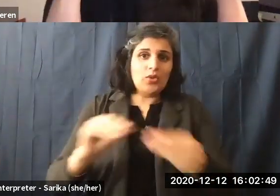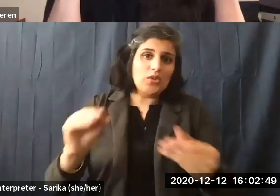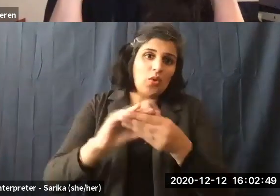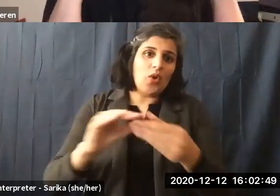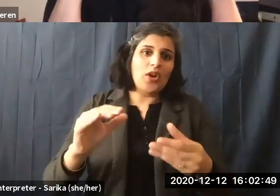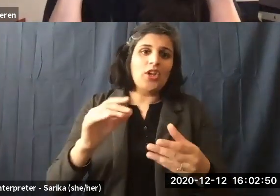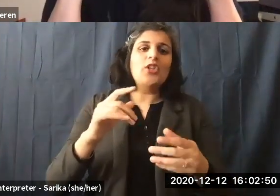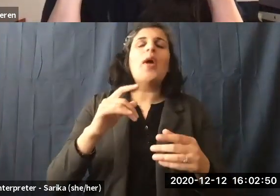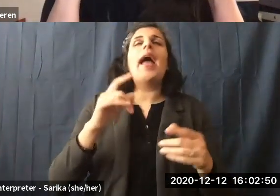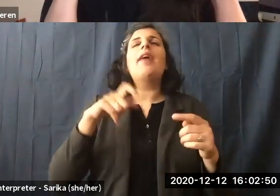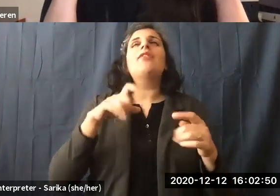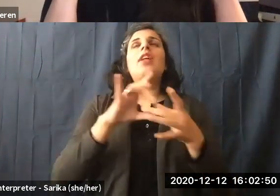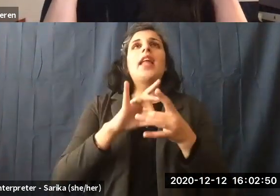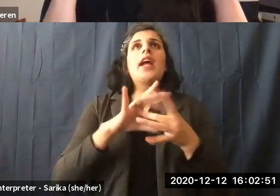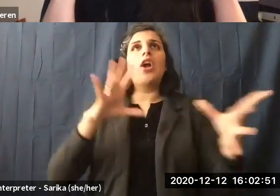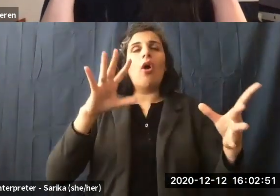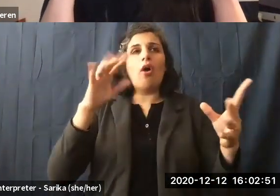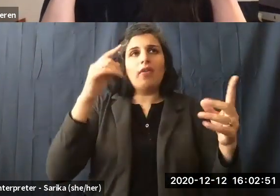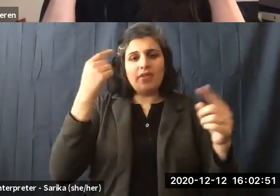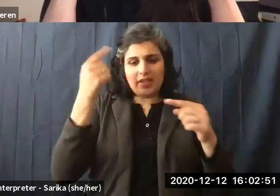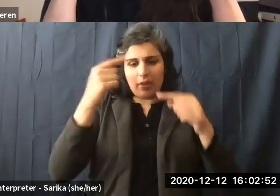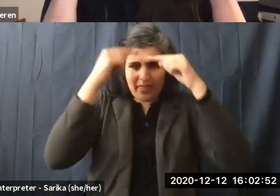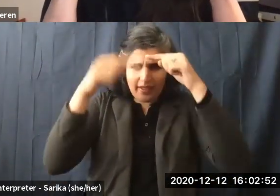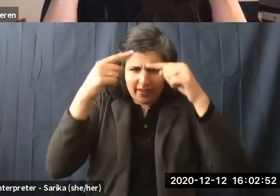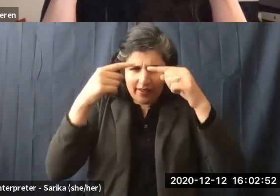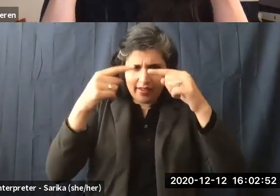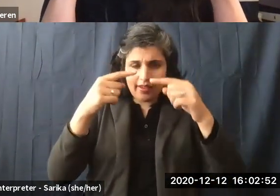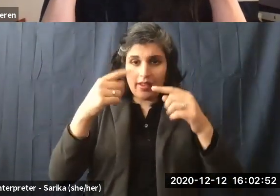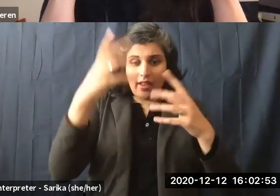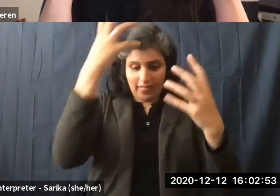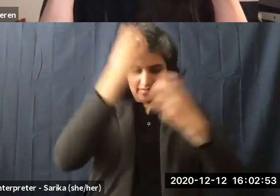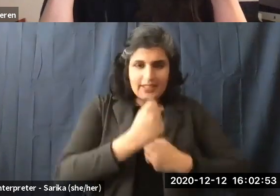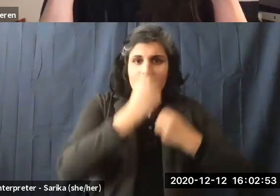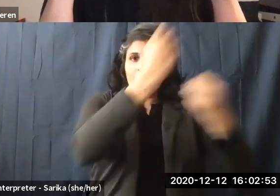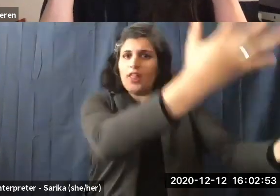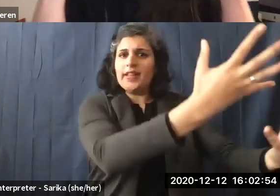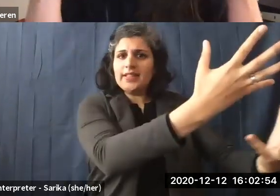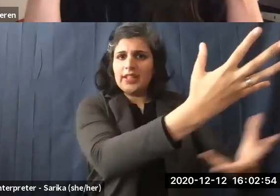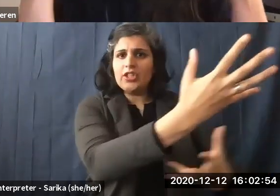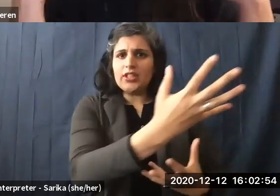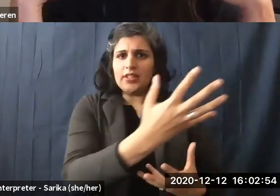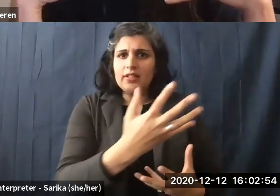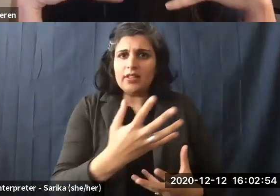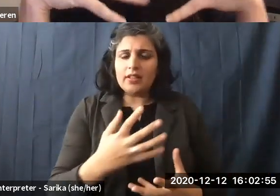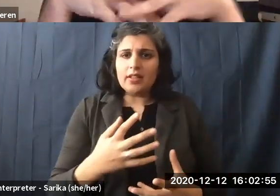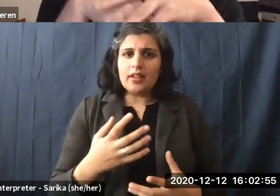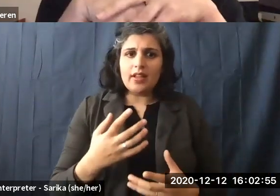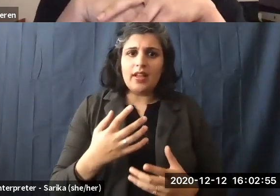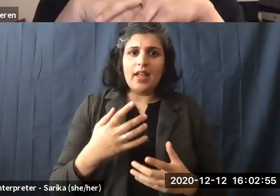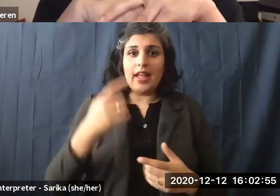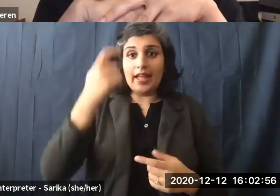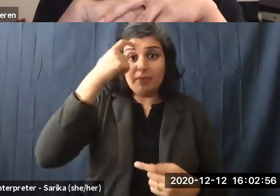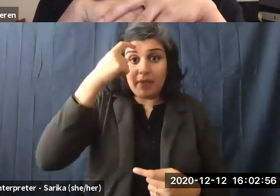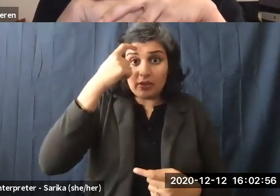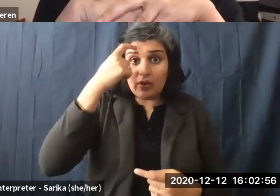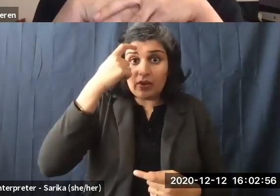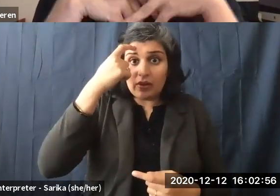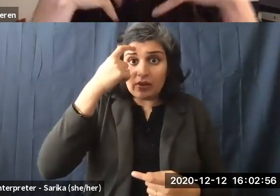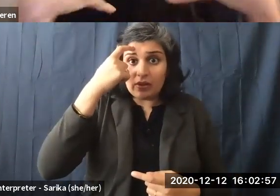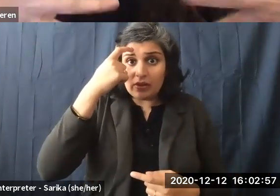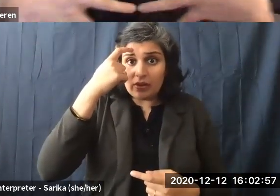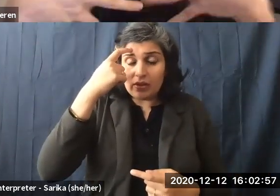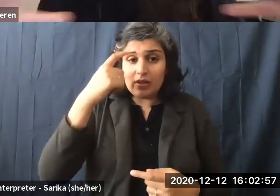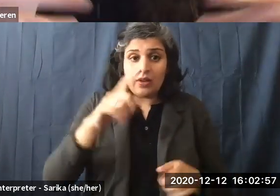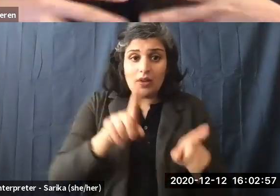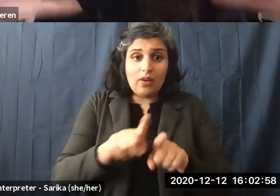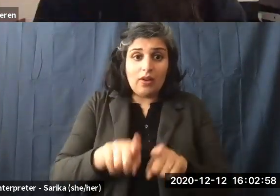you have to let go of something internal, like the process of decolonization. That's first of all, something that is mental. And then